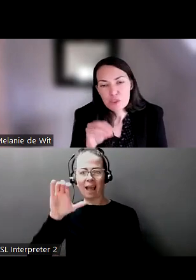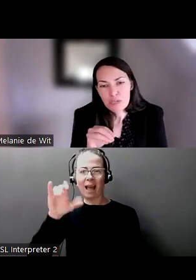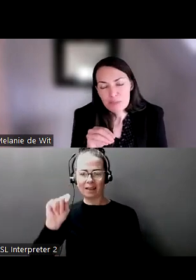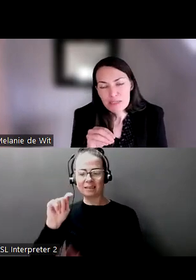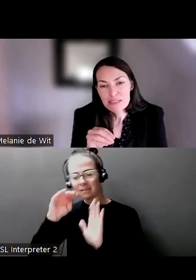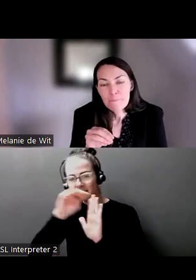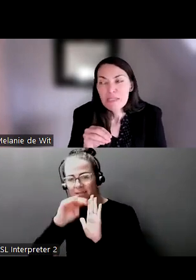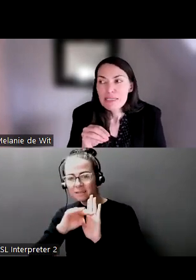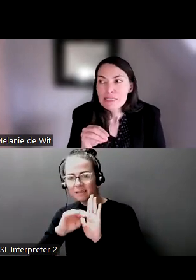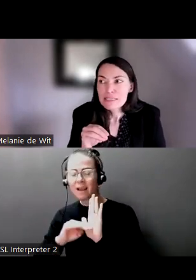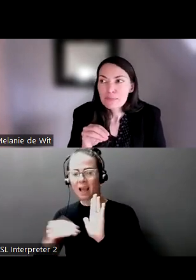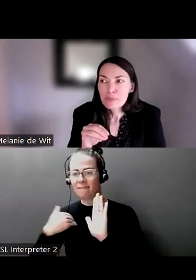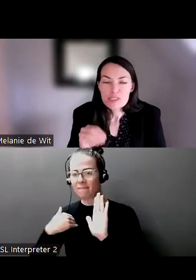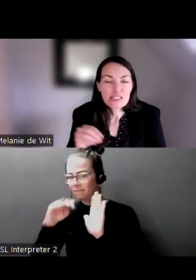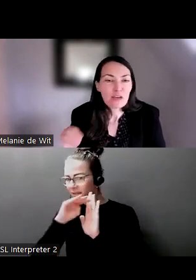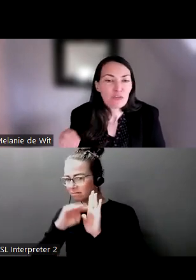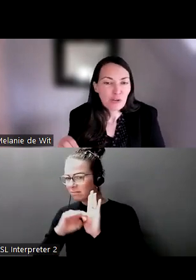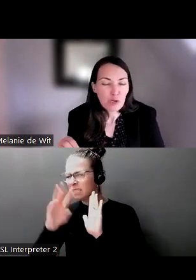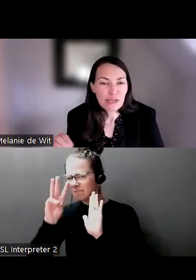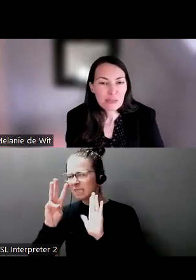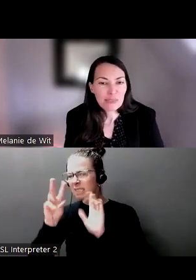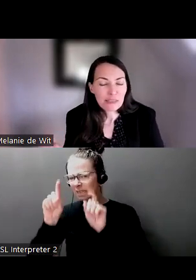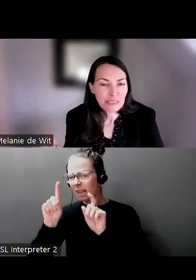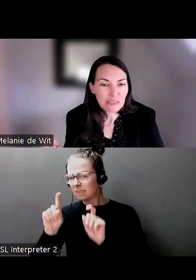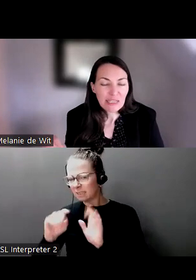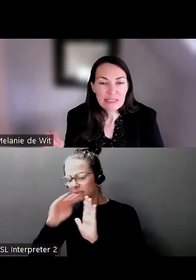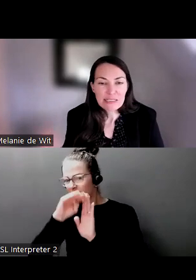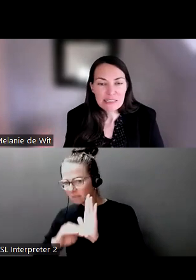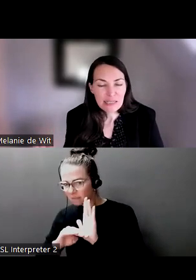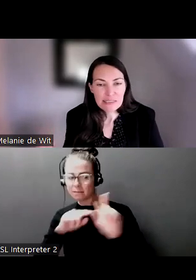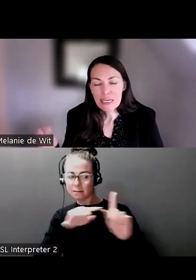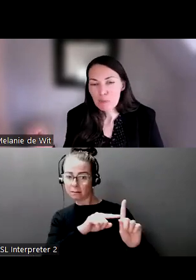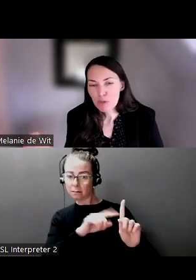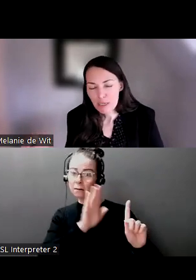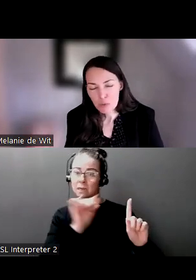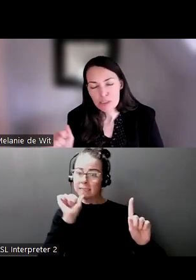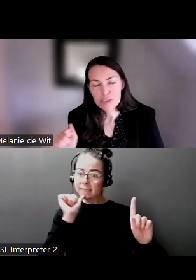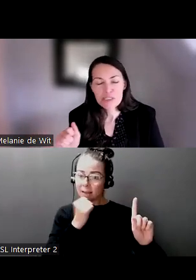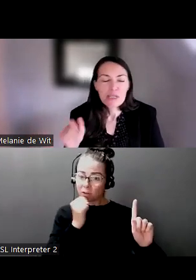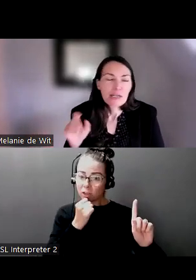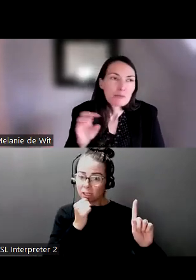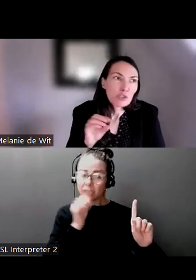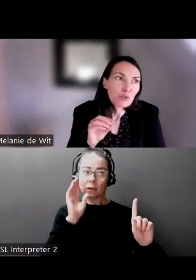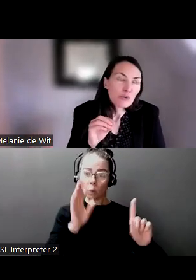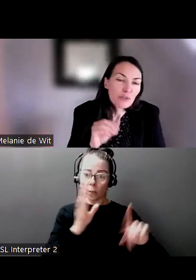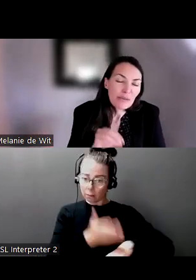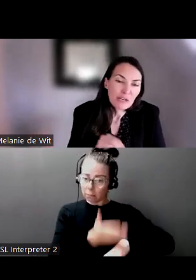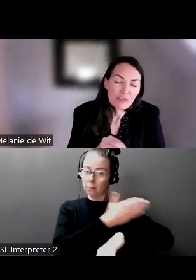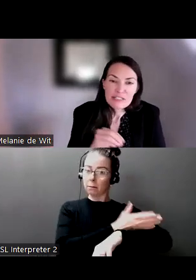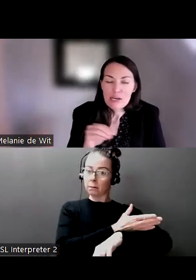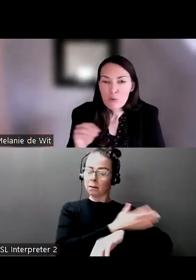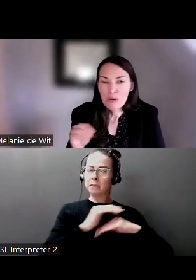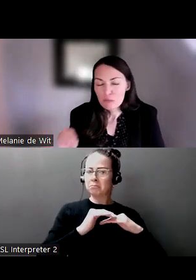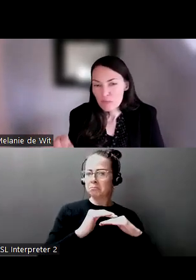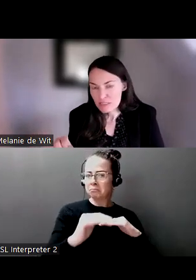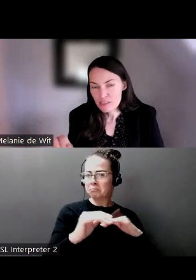the treatment, is the person's suffering going to be alleviated, stay the same, or get worse? Do the